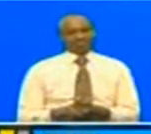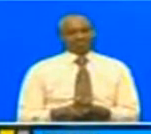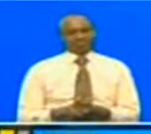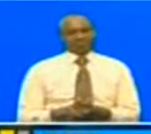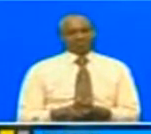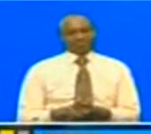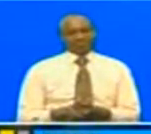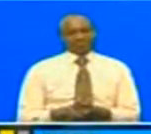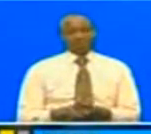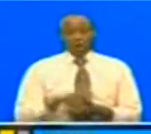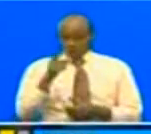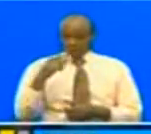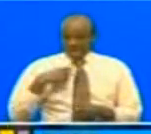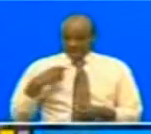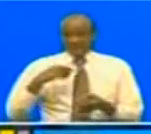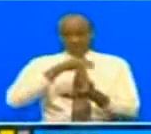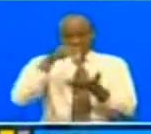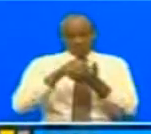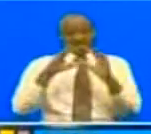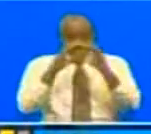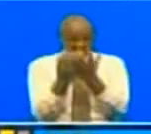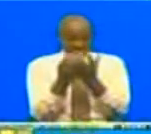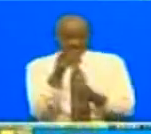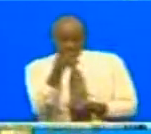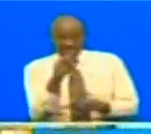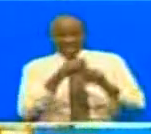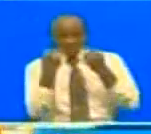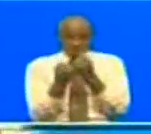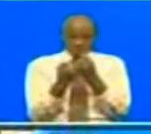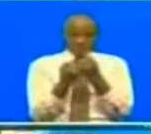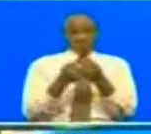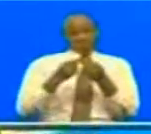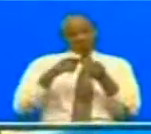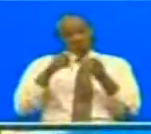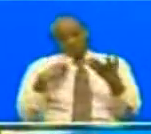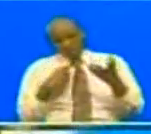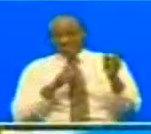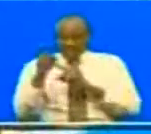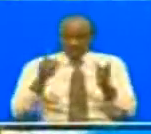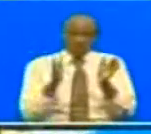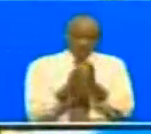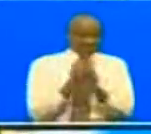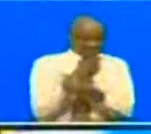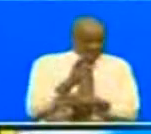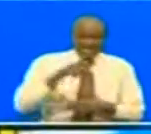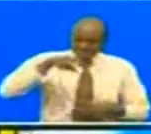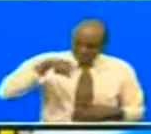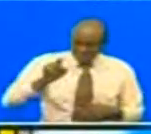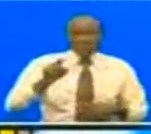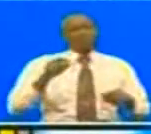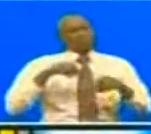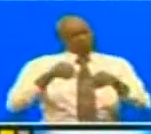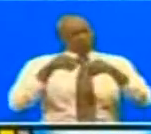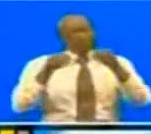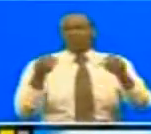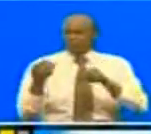The emerging middle class is, whether it's social media or travel or trends, they're causing trends to move